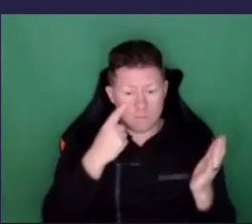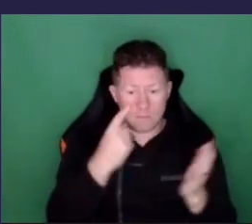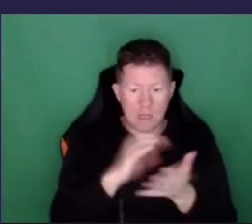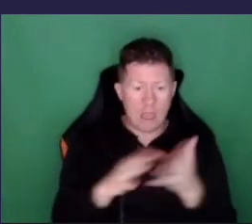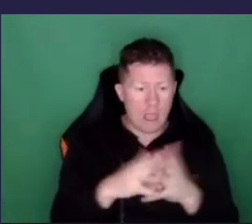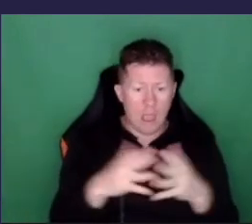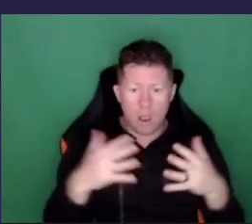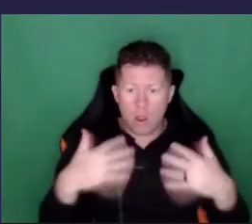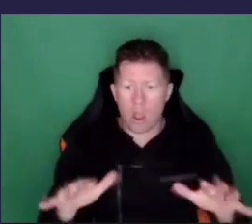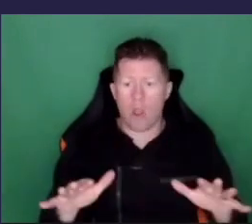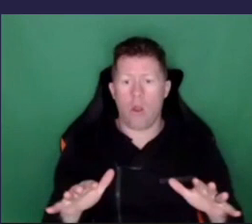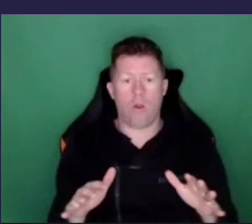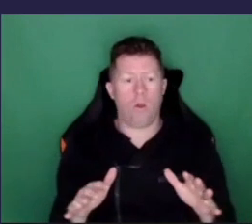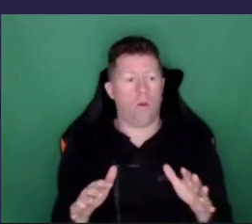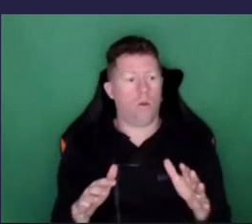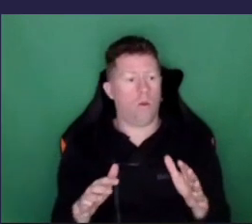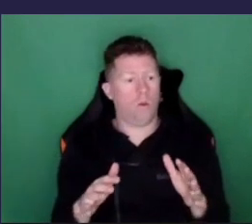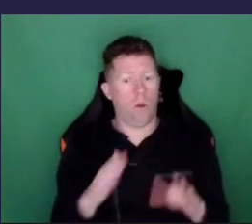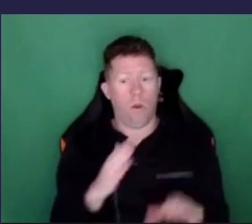sure things are okay.